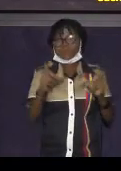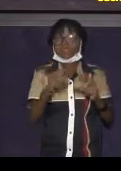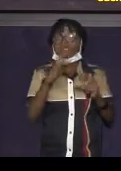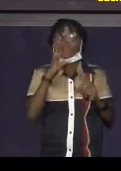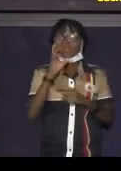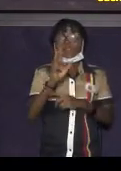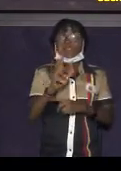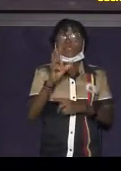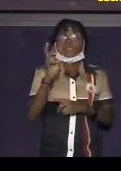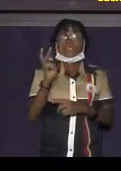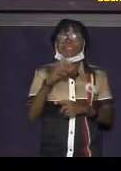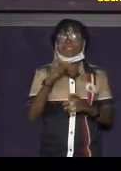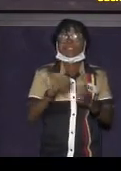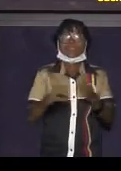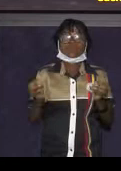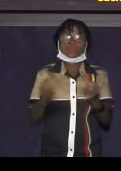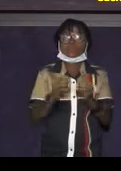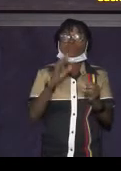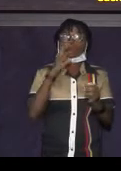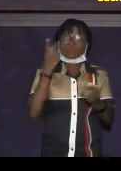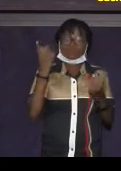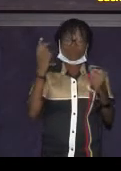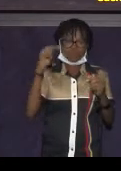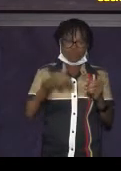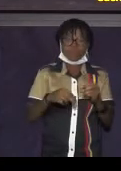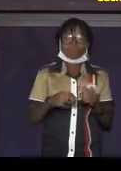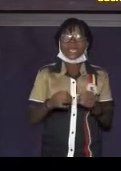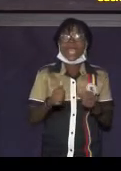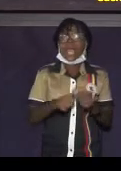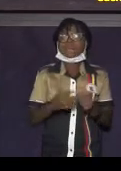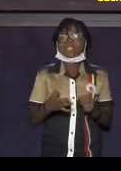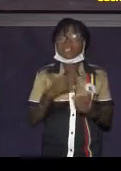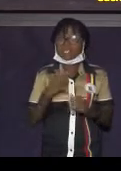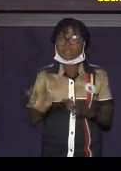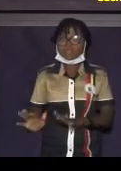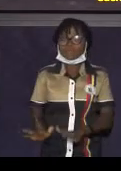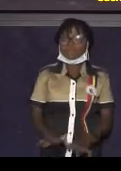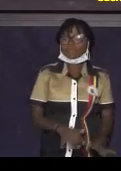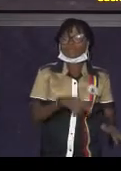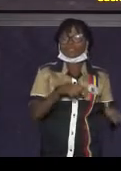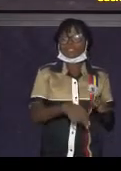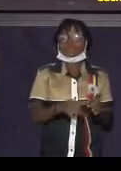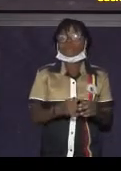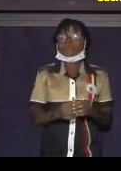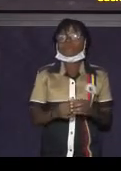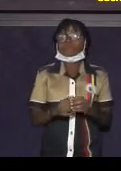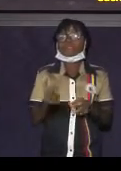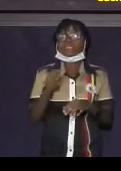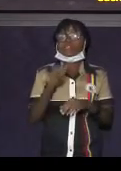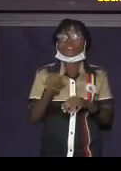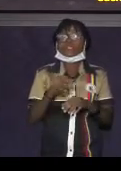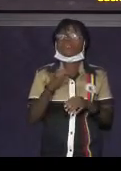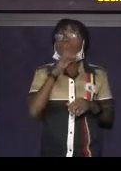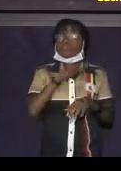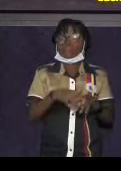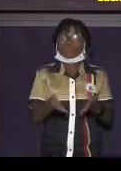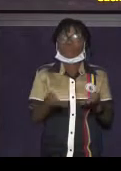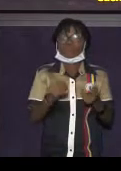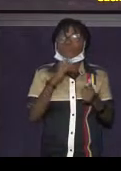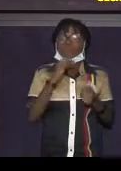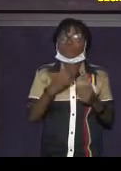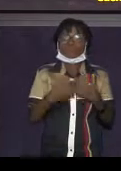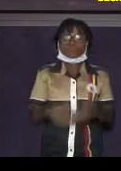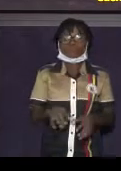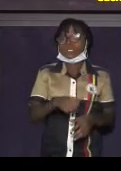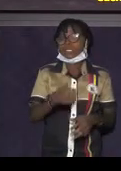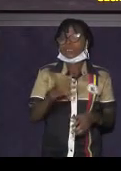Then this plus will come down. So you can see that everything flows down naturally. So you don't want to lose any of these signs or any of